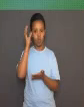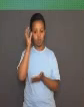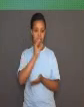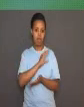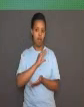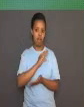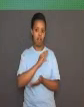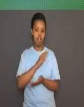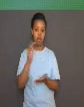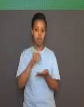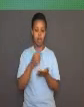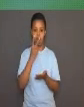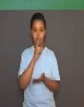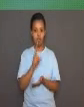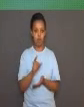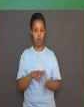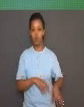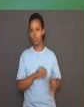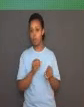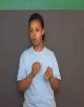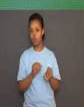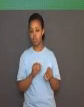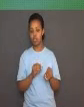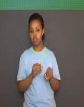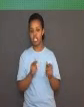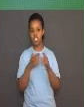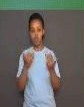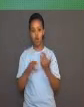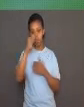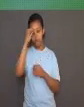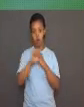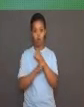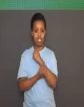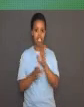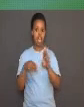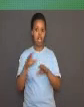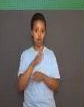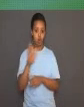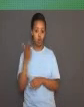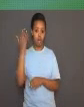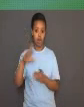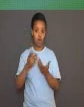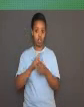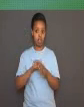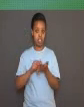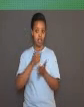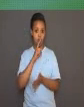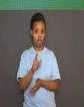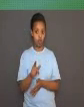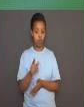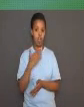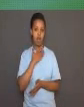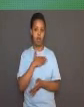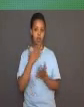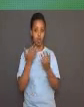behavior. Students, based on what we have learned from our last lesson, can you